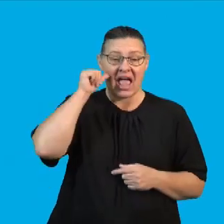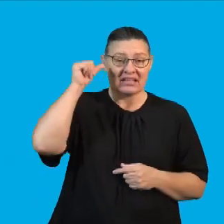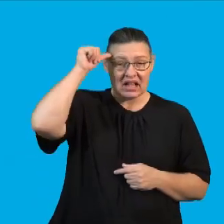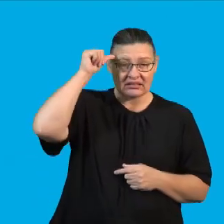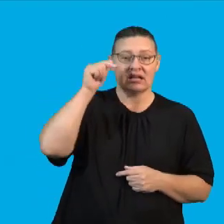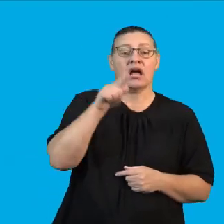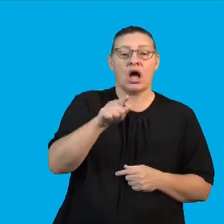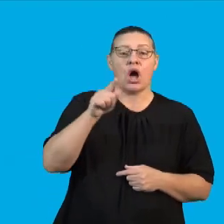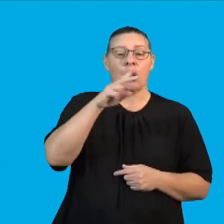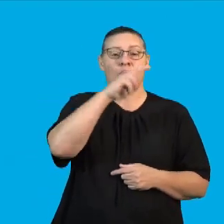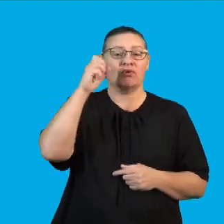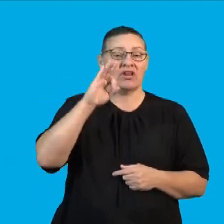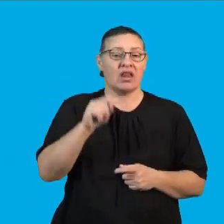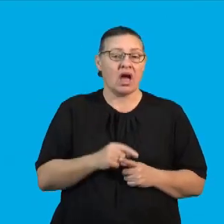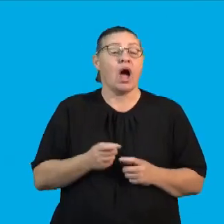to